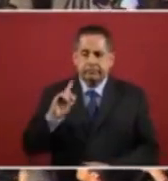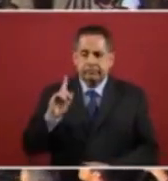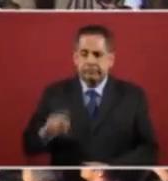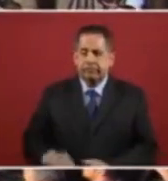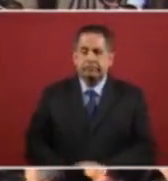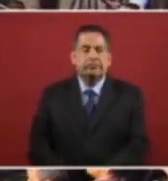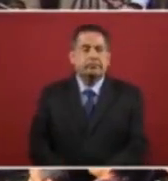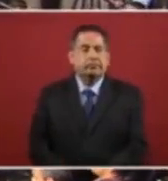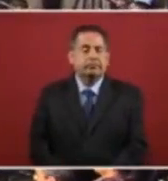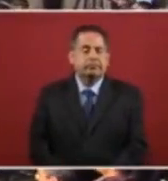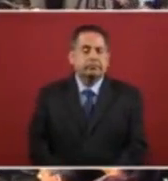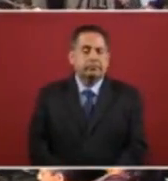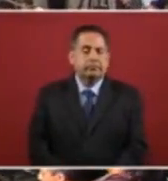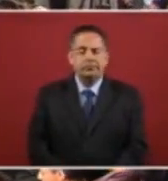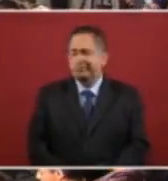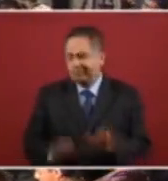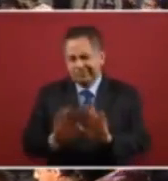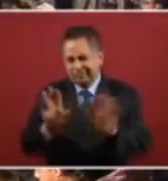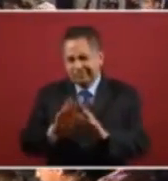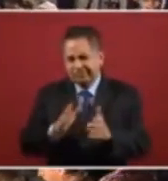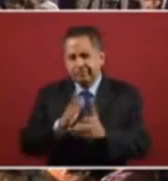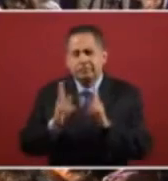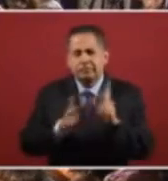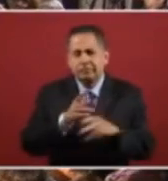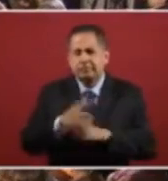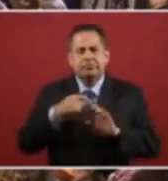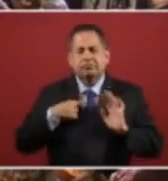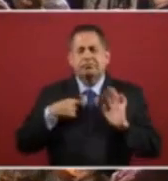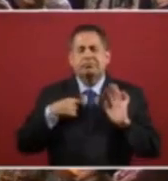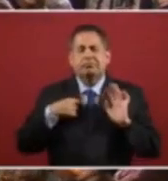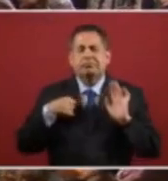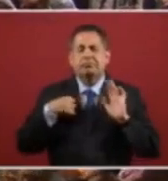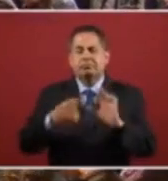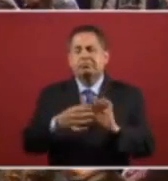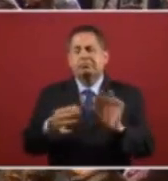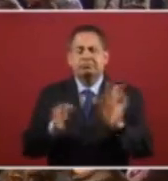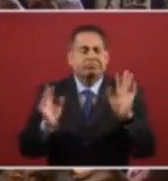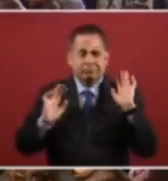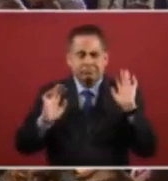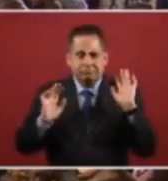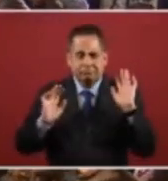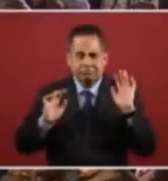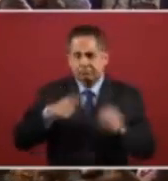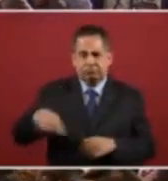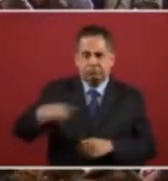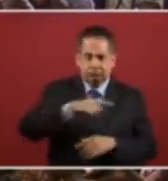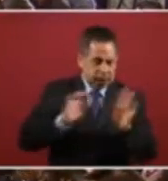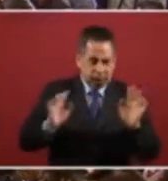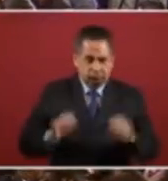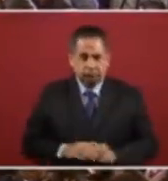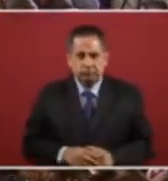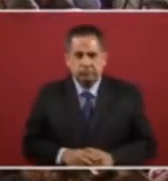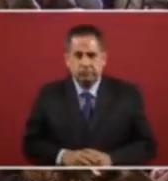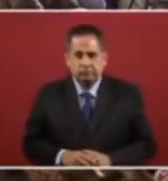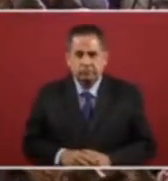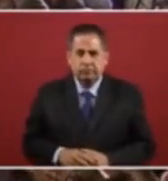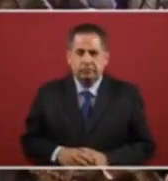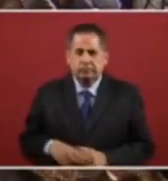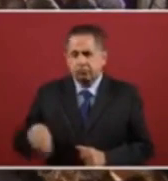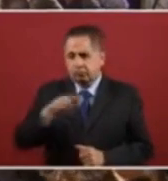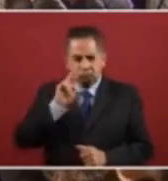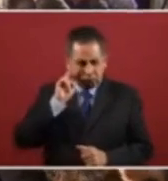Trash can. Or waste. No, I don't want to repeat myself. I just want to explain. Because you already,